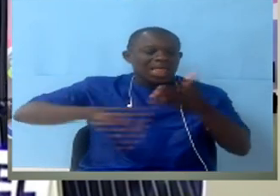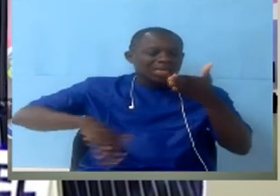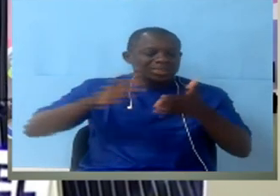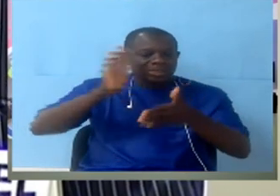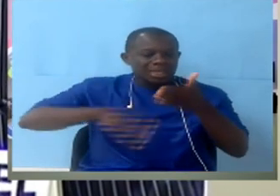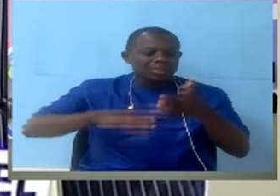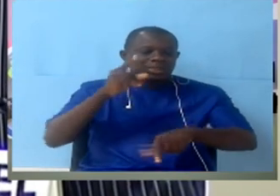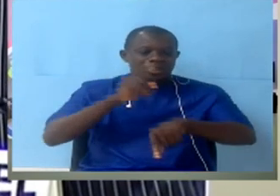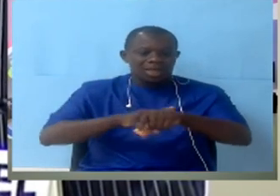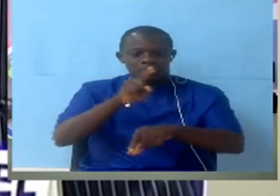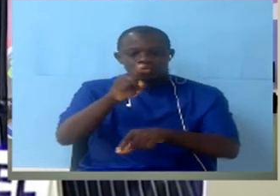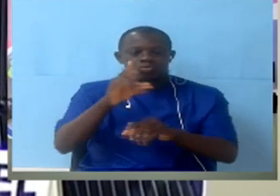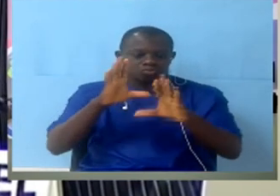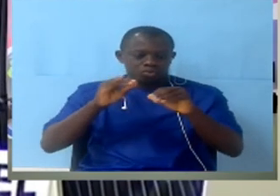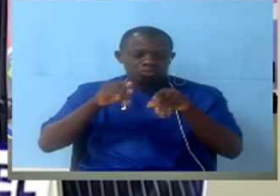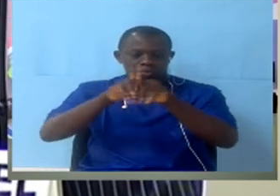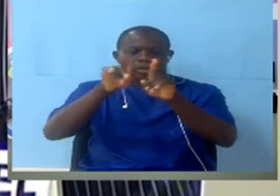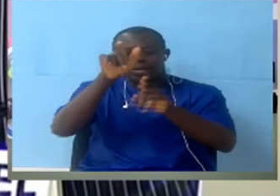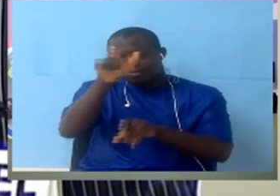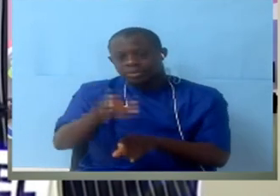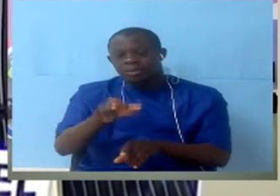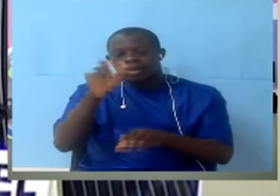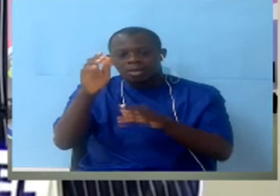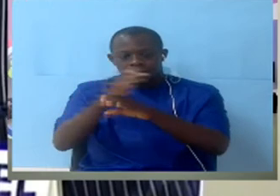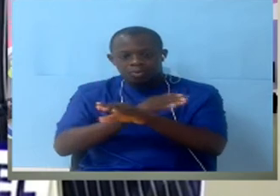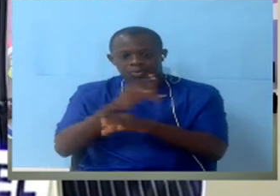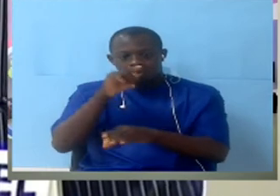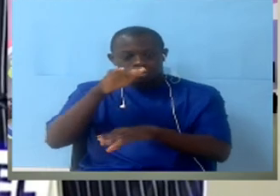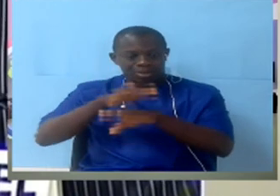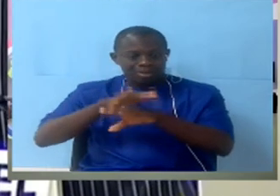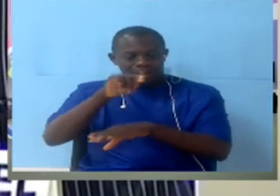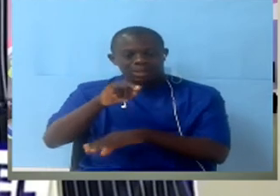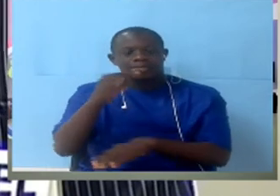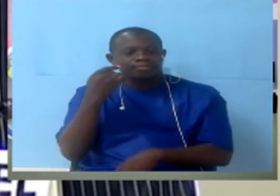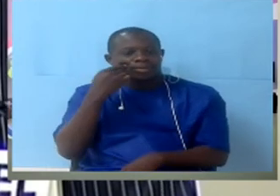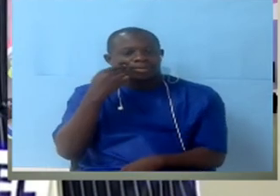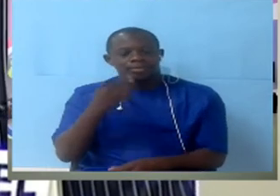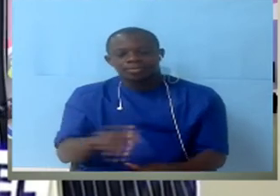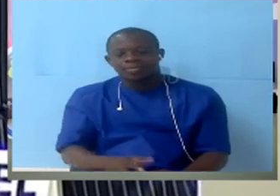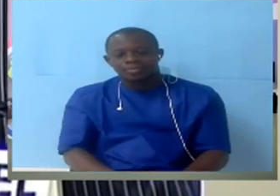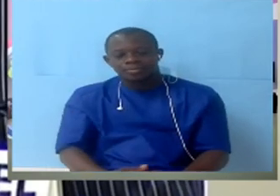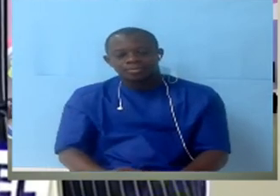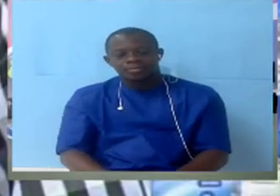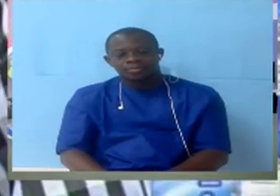when was the last time you spoke to him before that date?